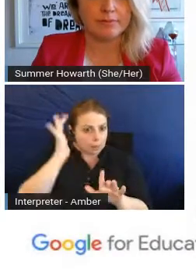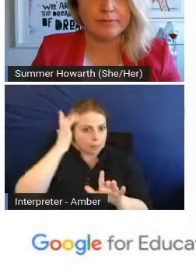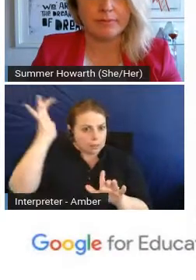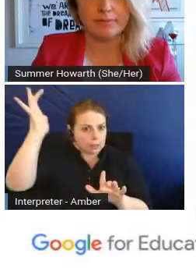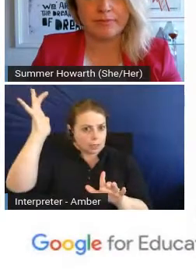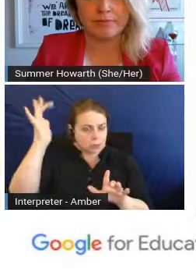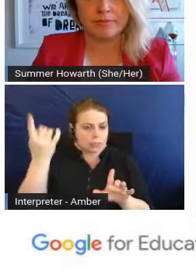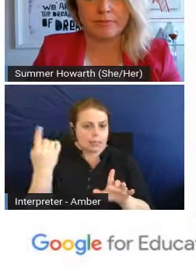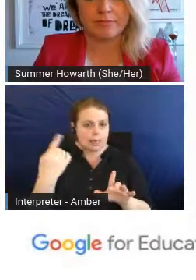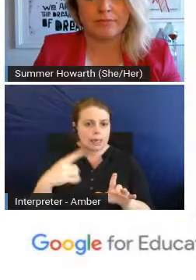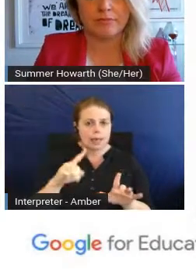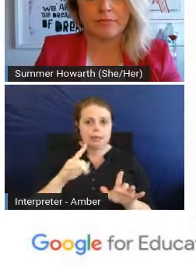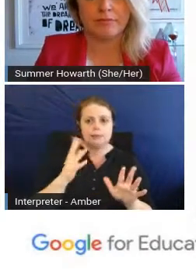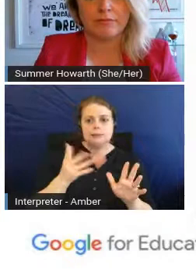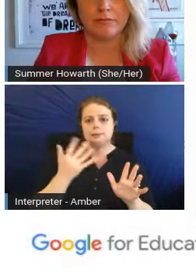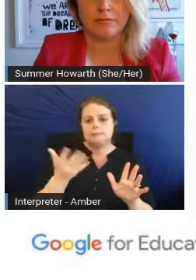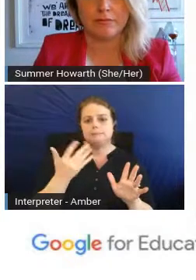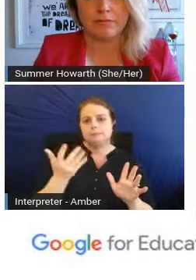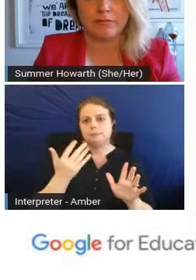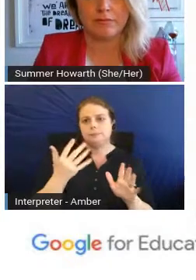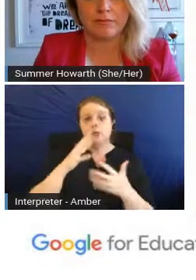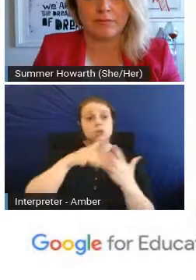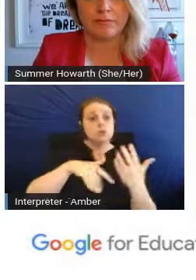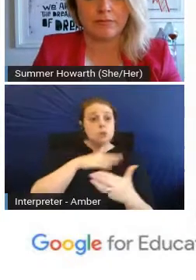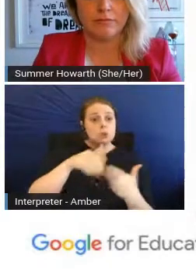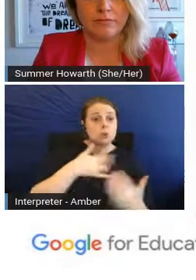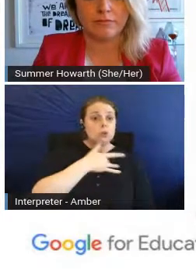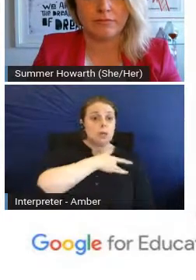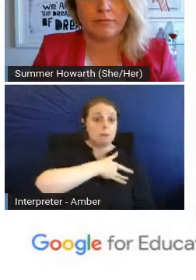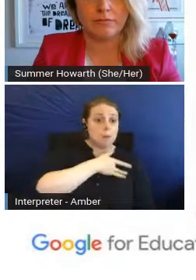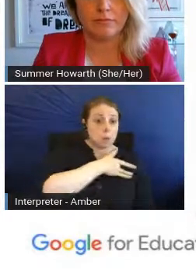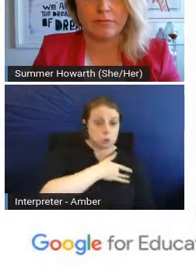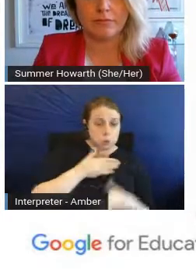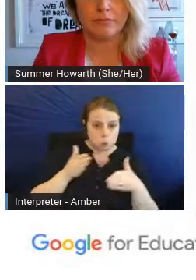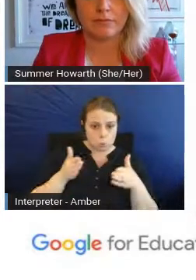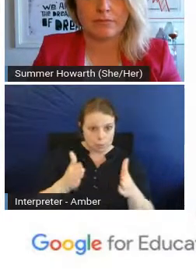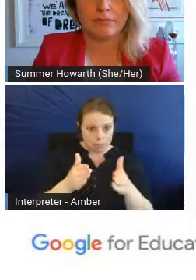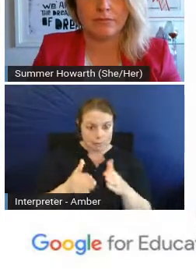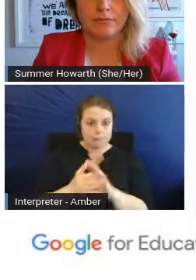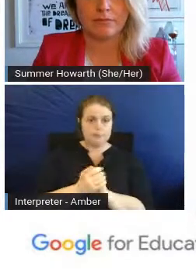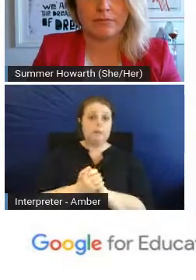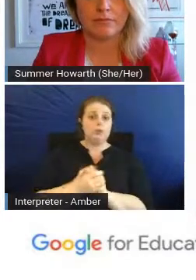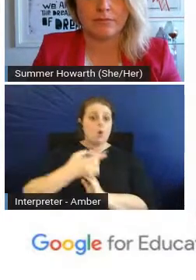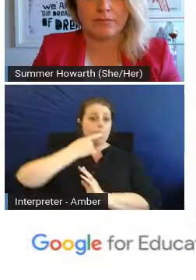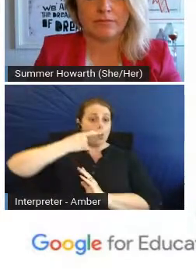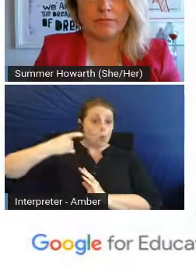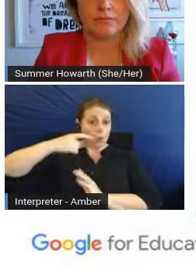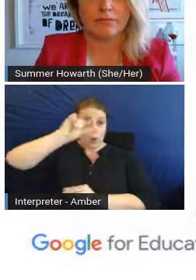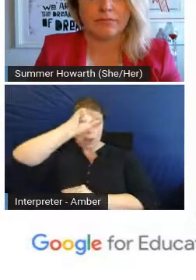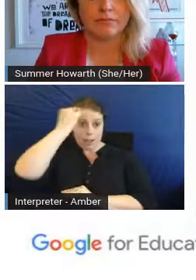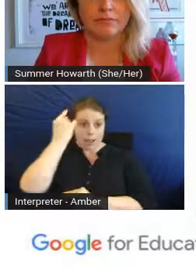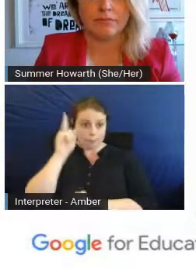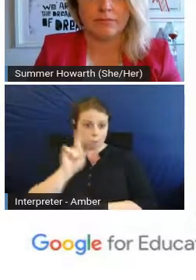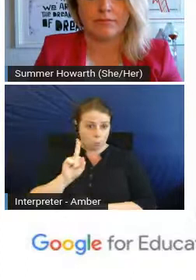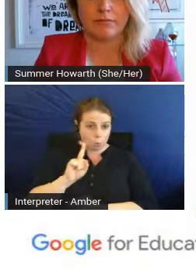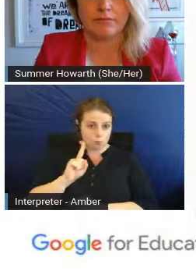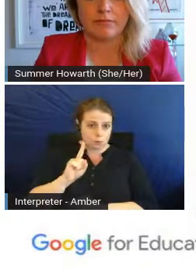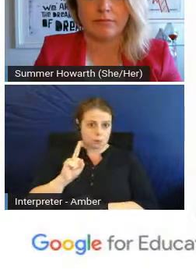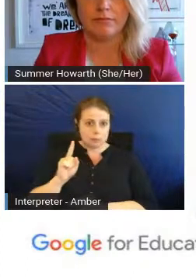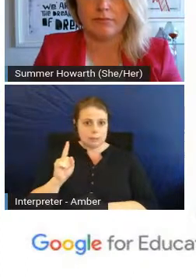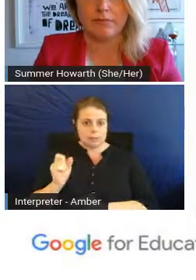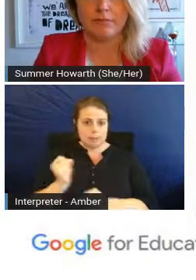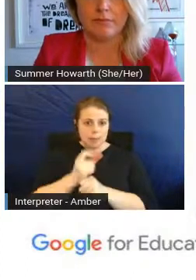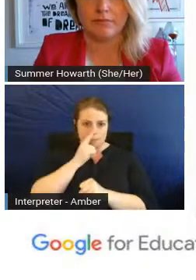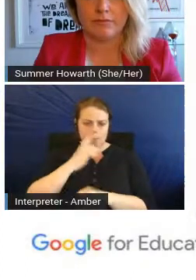a social and emotional way. So the purpose of the hook is stimulate interest and curiosity and set the scene